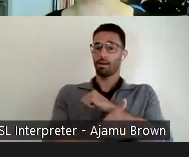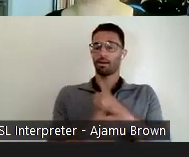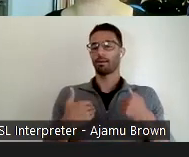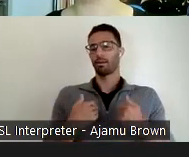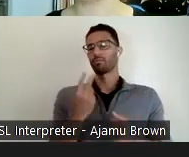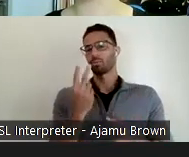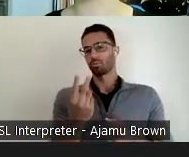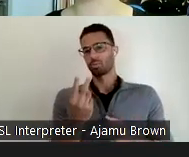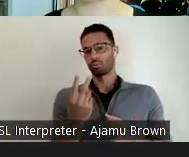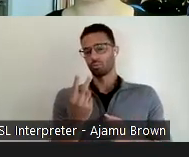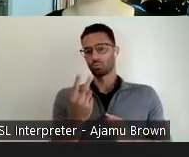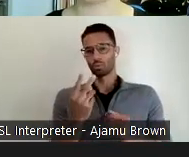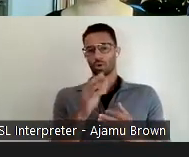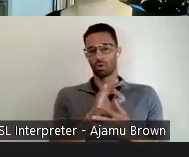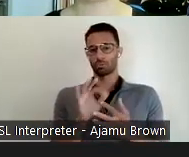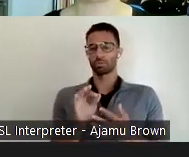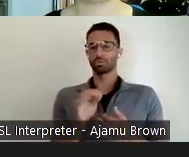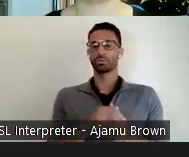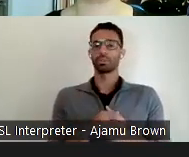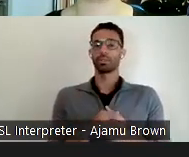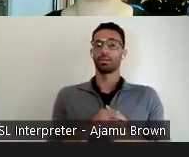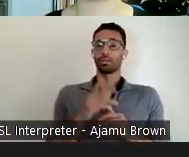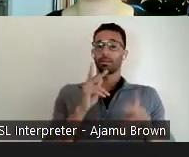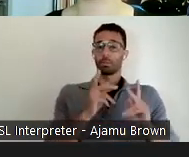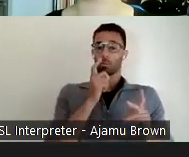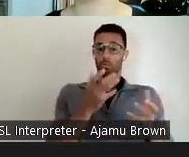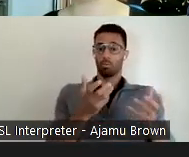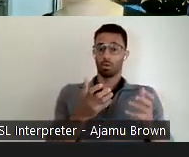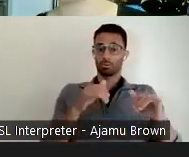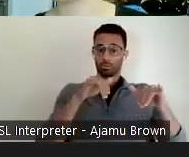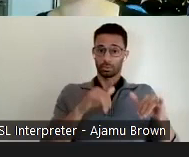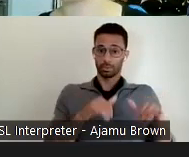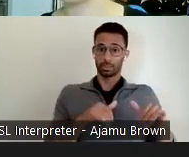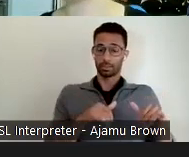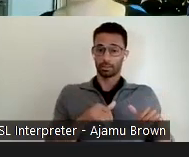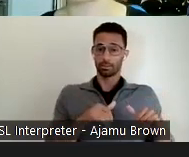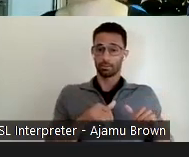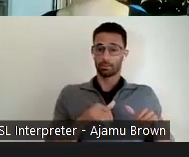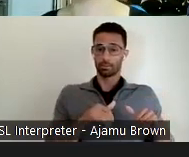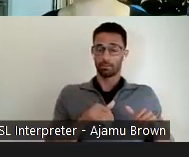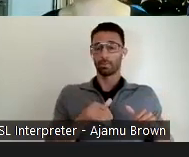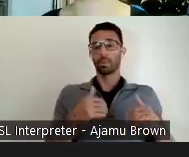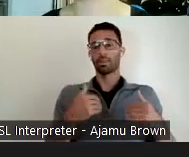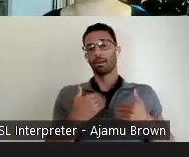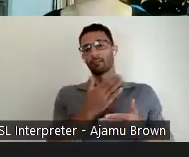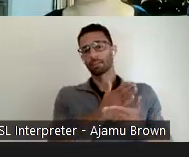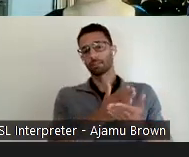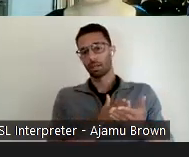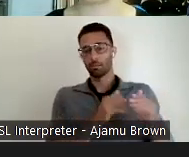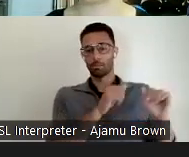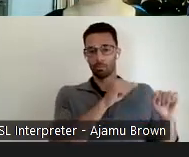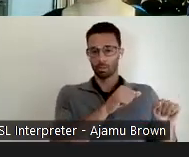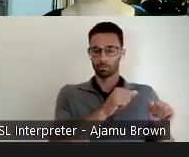for the people who want to stay in place, there's things that are possible and things that aren't possible. But in